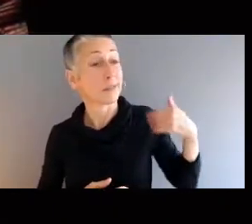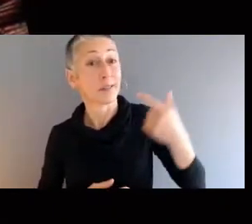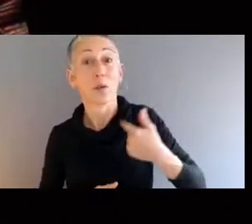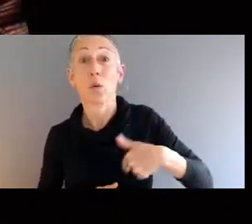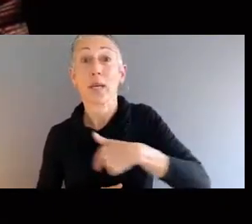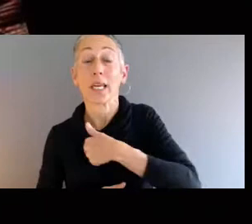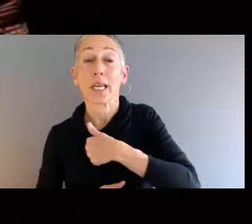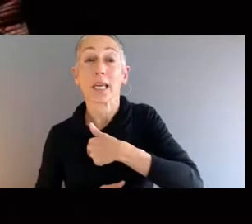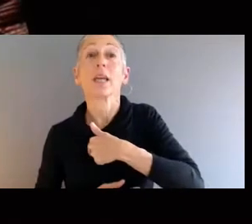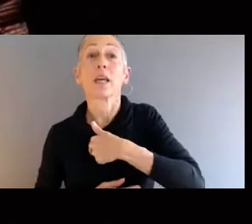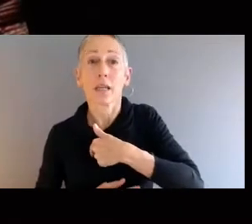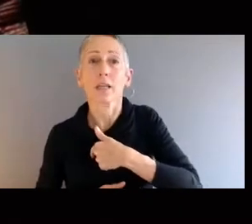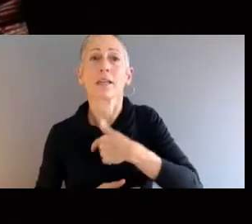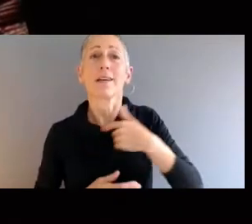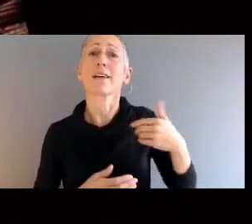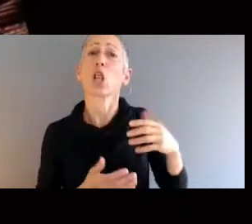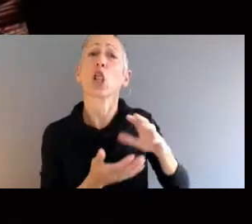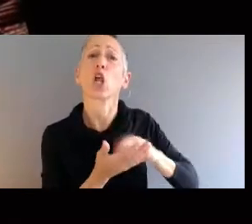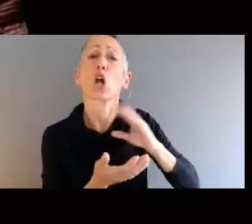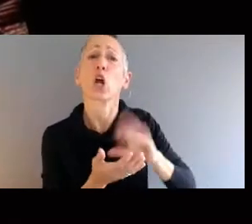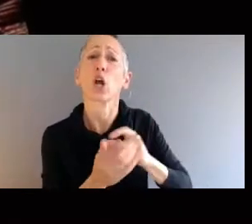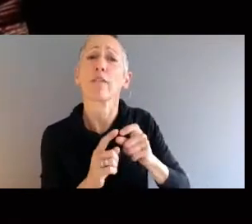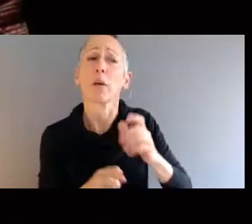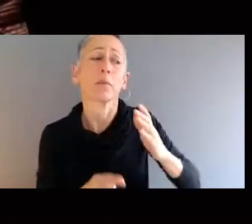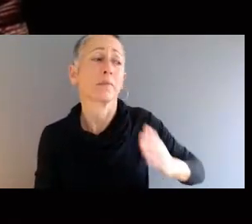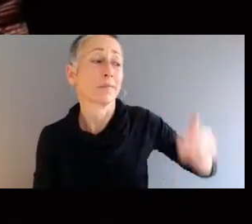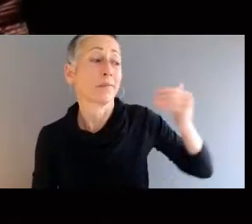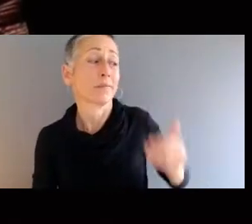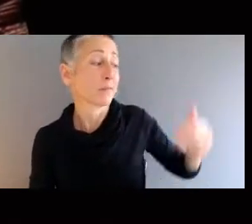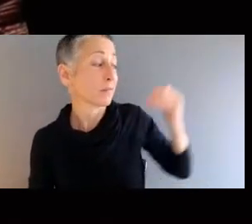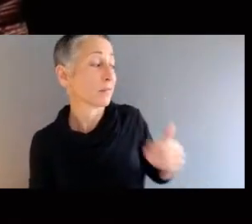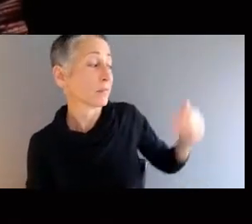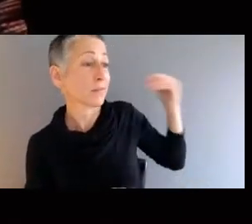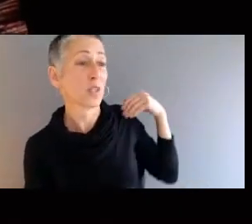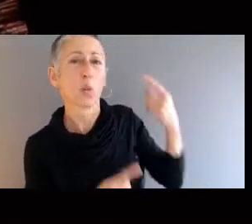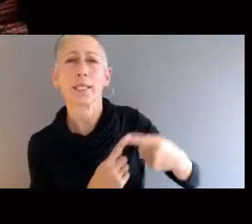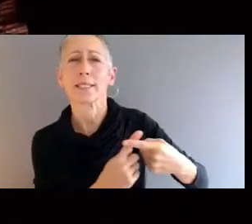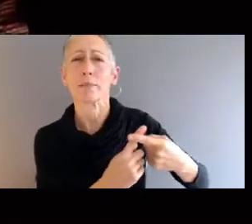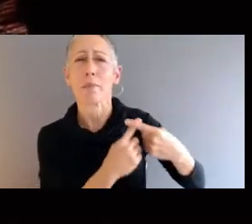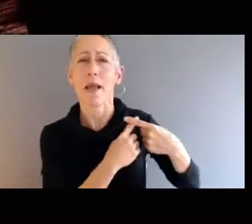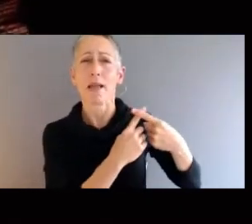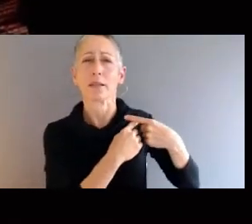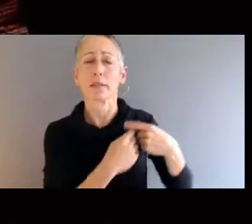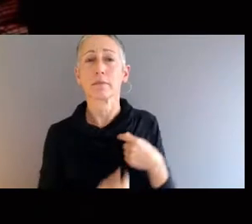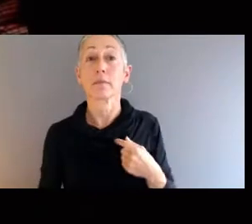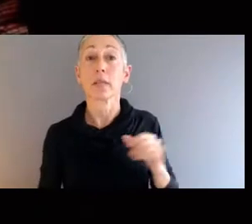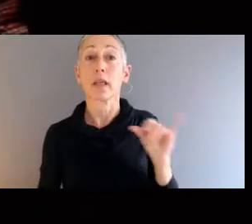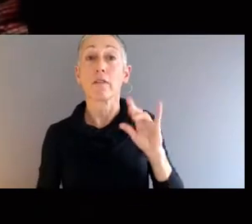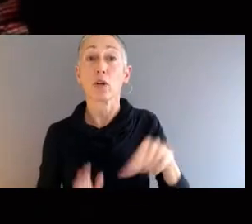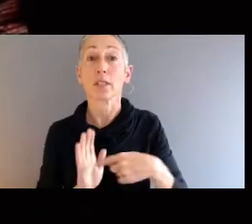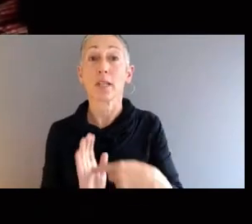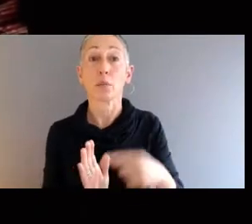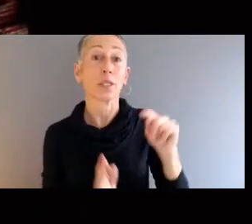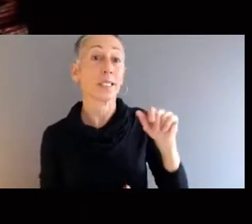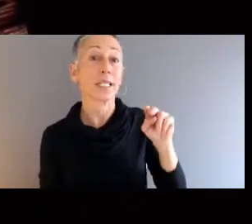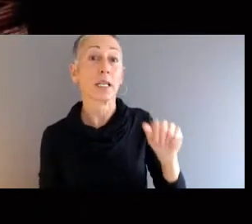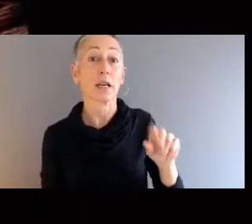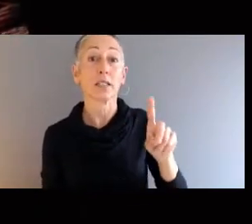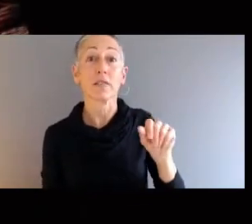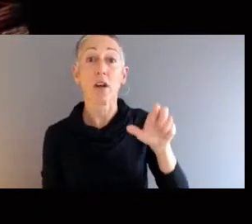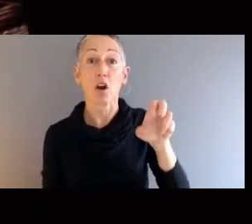with these invaluable personal connections from Maestra. For example, composer Tina DeVaren met composer Gretchen Cryer at a Maestra